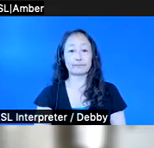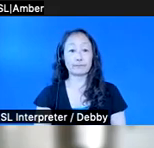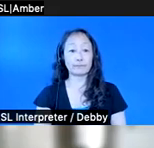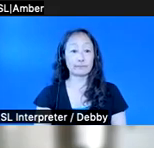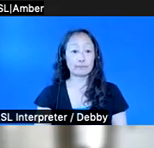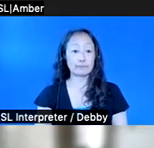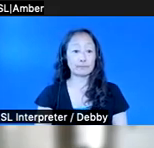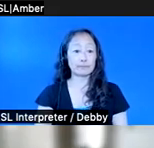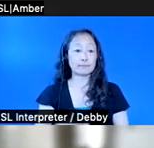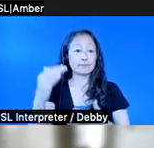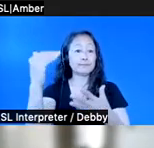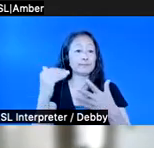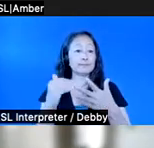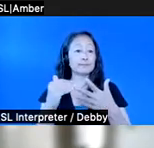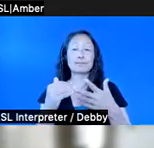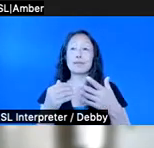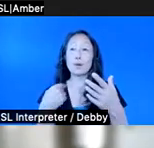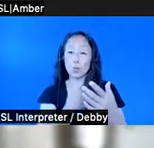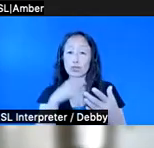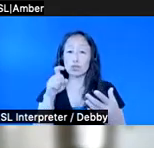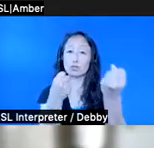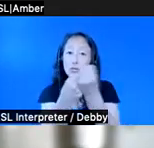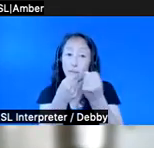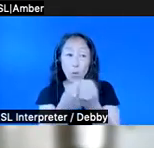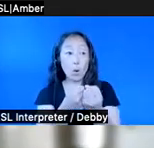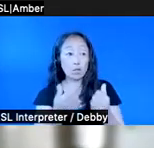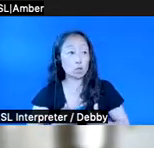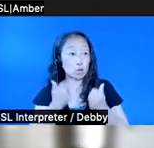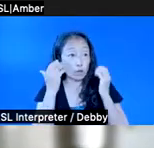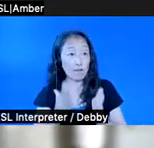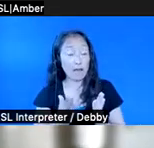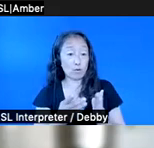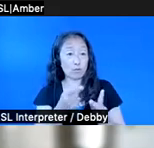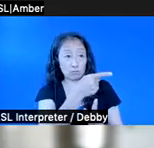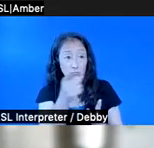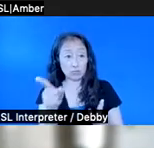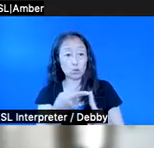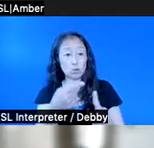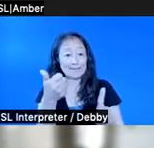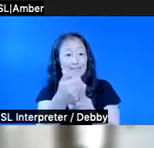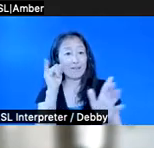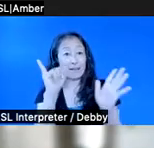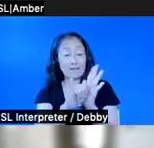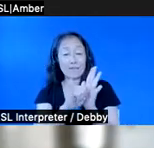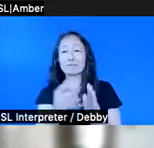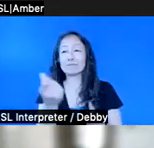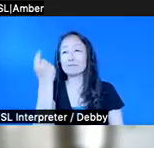in self-identifying, right? Noting the distinction between cases, clients,